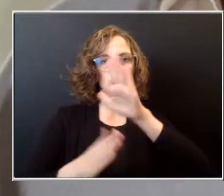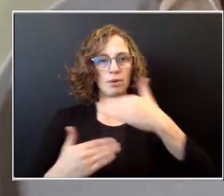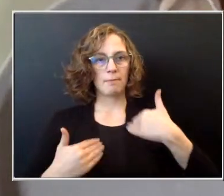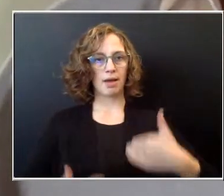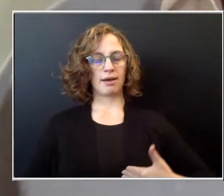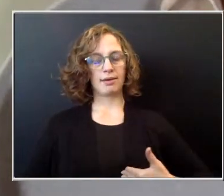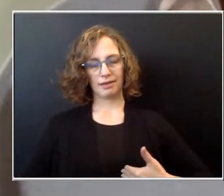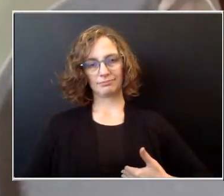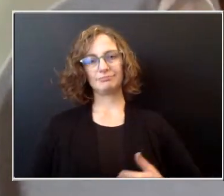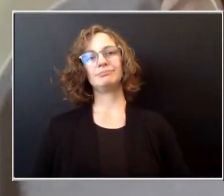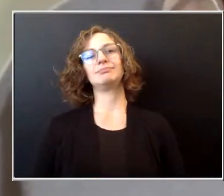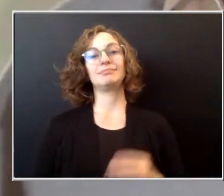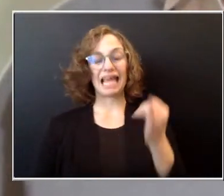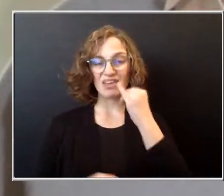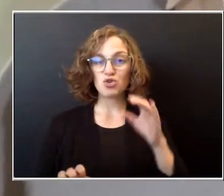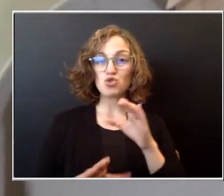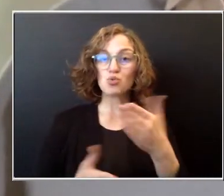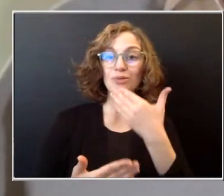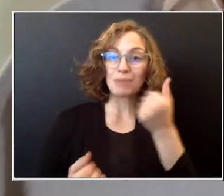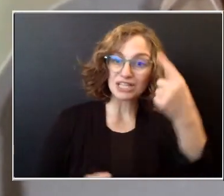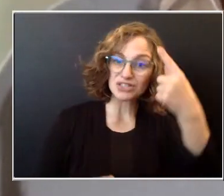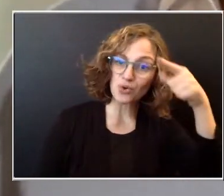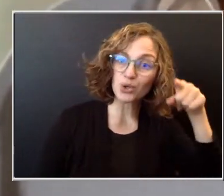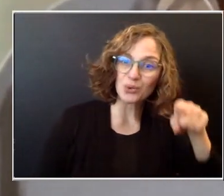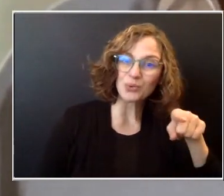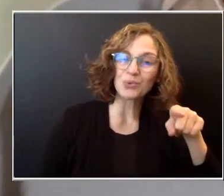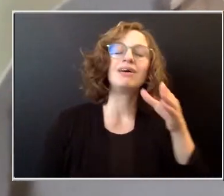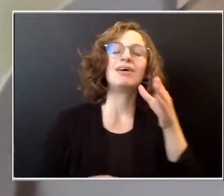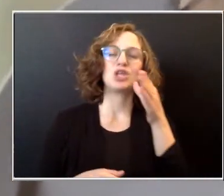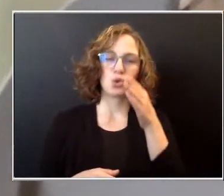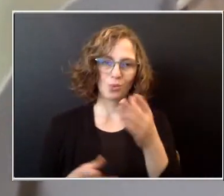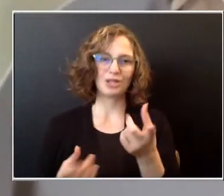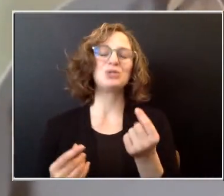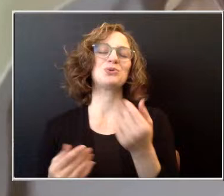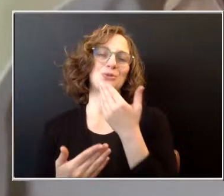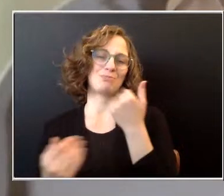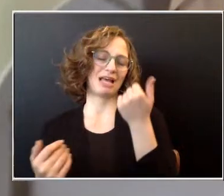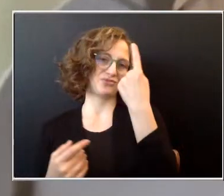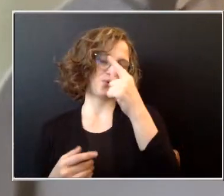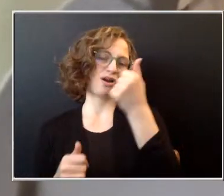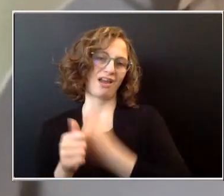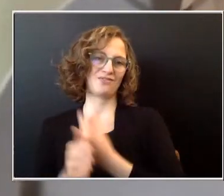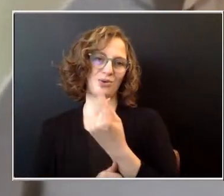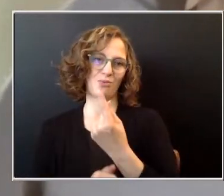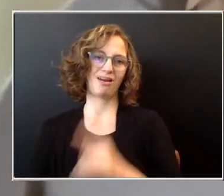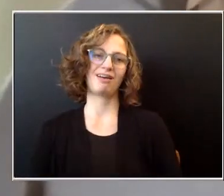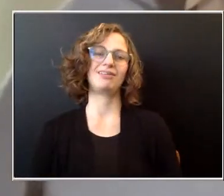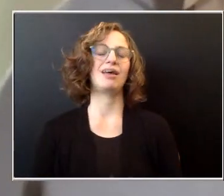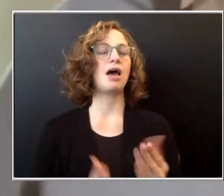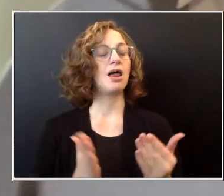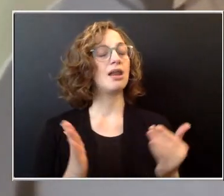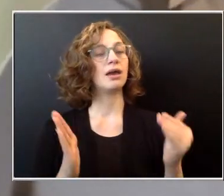be doing what's best for everybody, and you'll be around. And once again, I can't